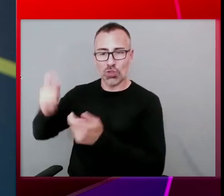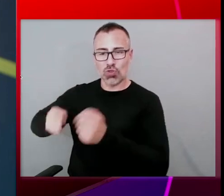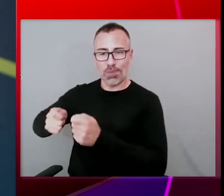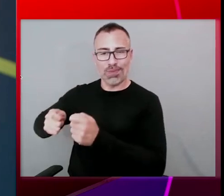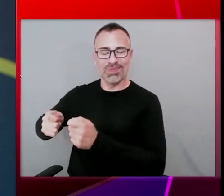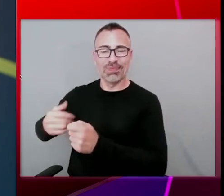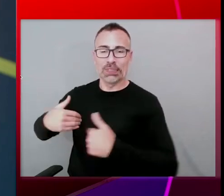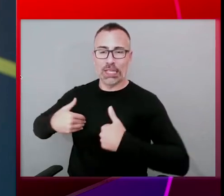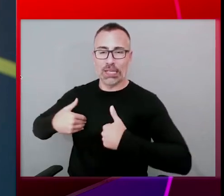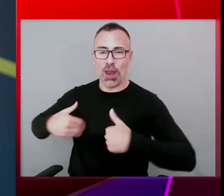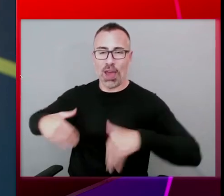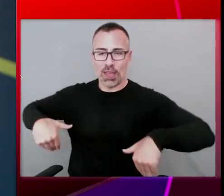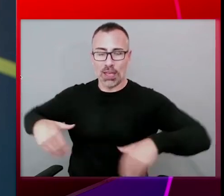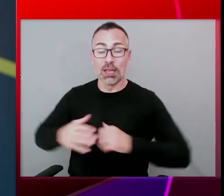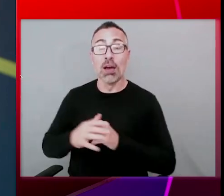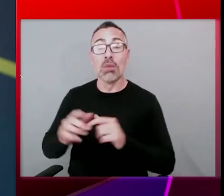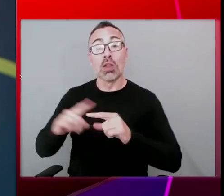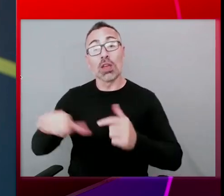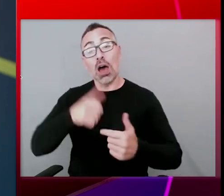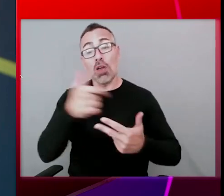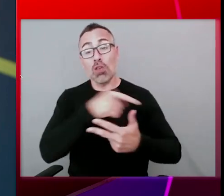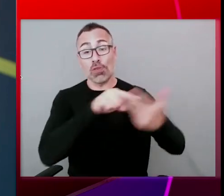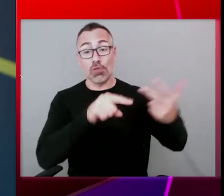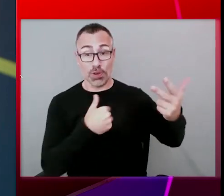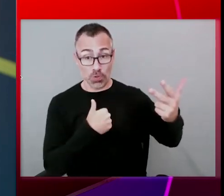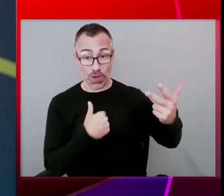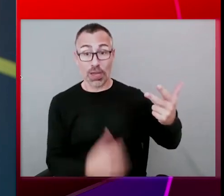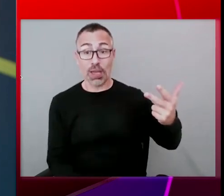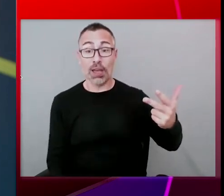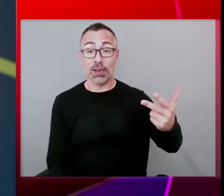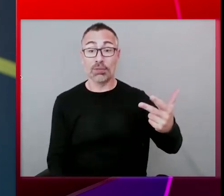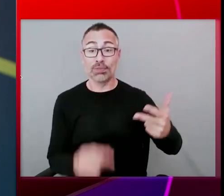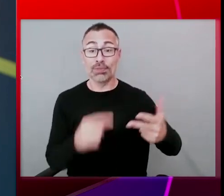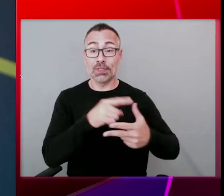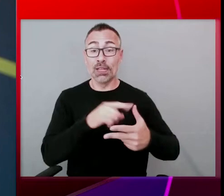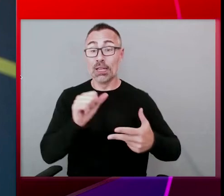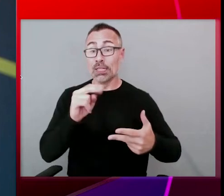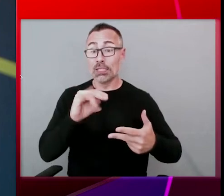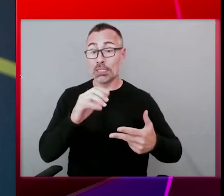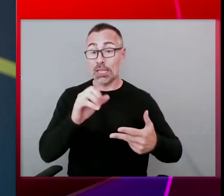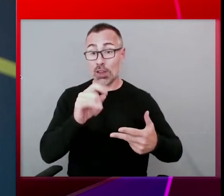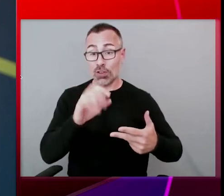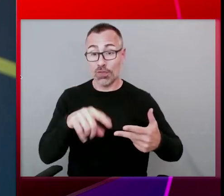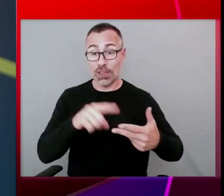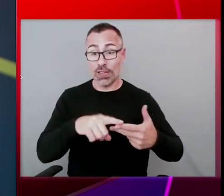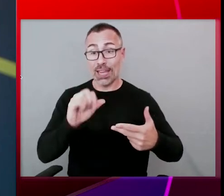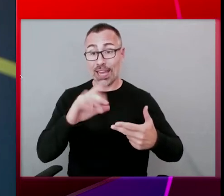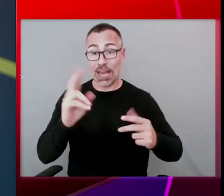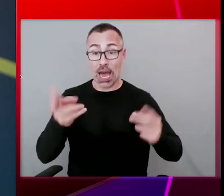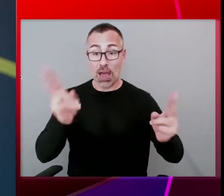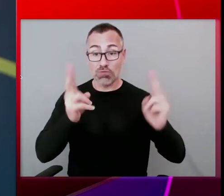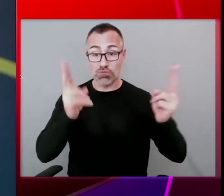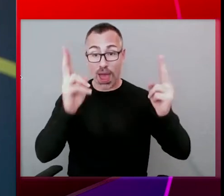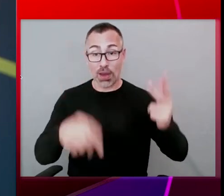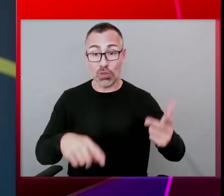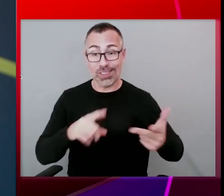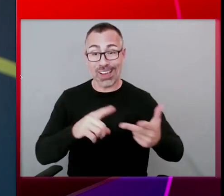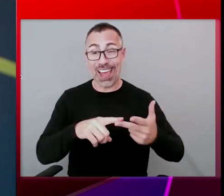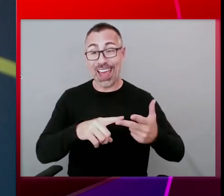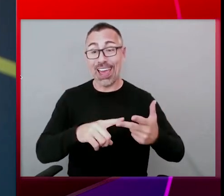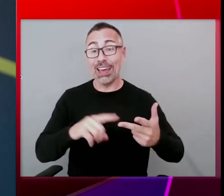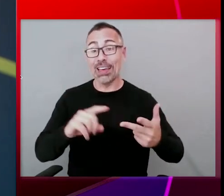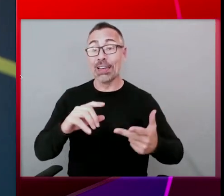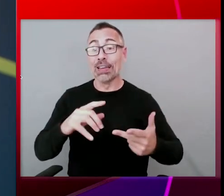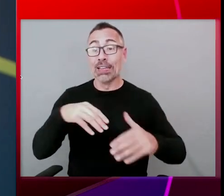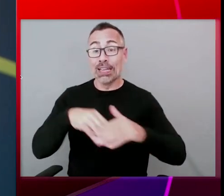but we have the other three pieces, Step Into a Masterpiece, Sonic Graffiti, and the AI Rap Battle. And yeah, come try it